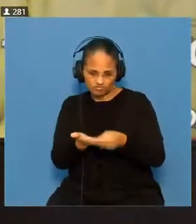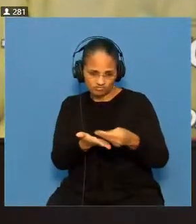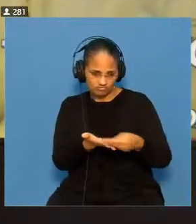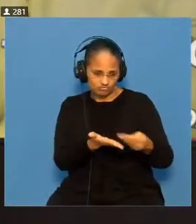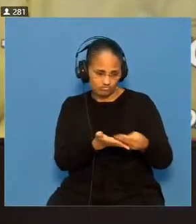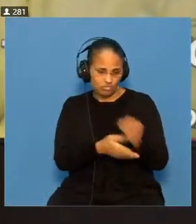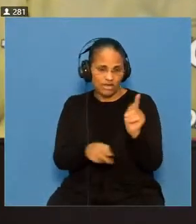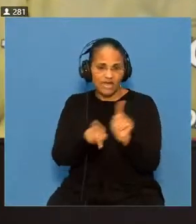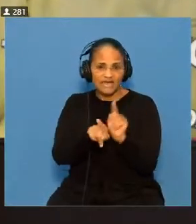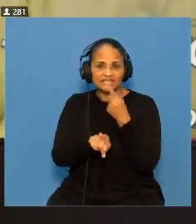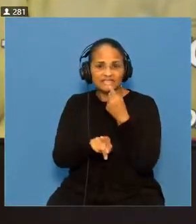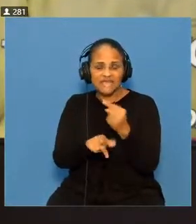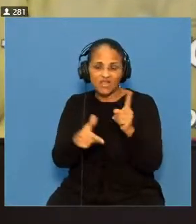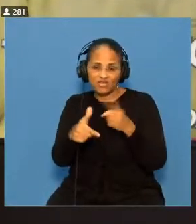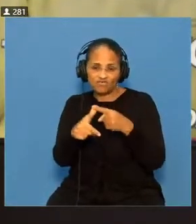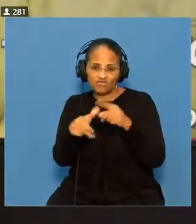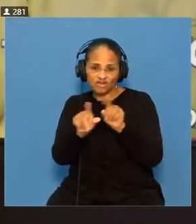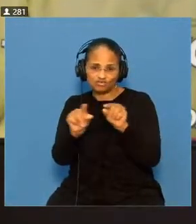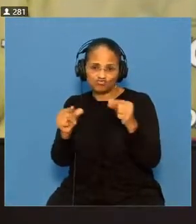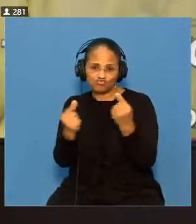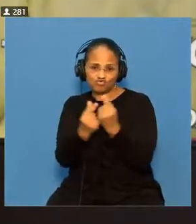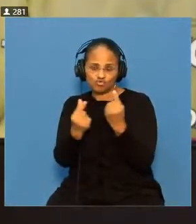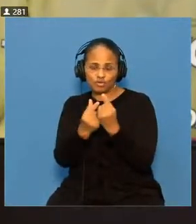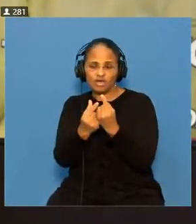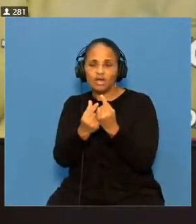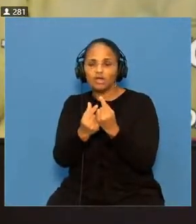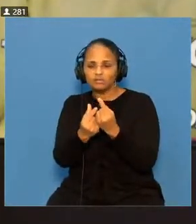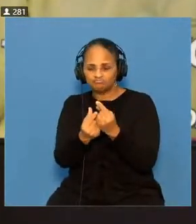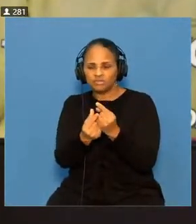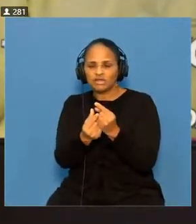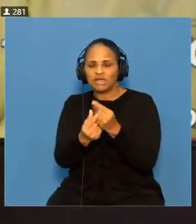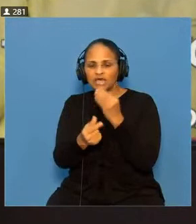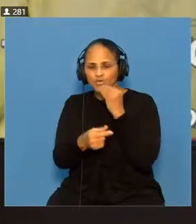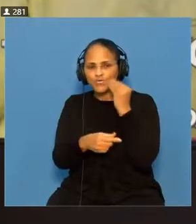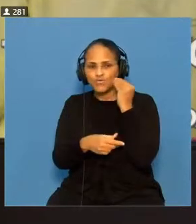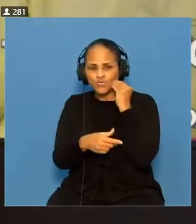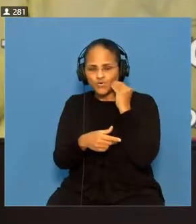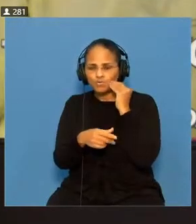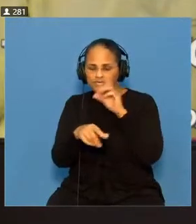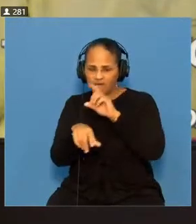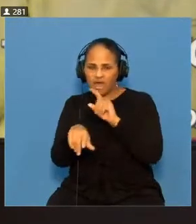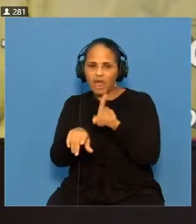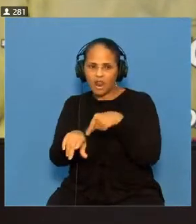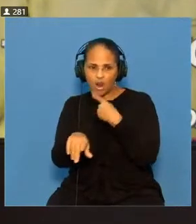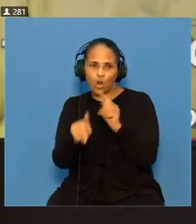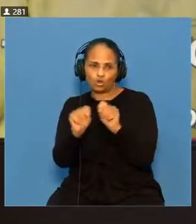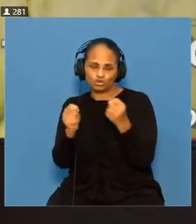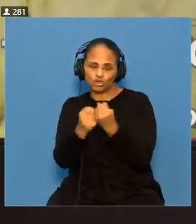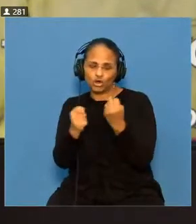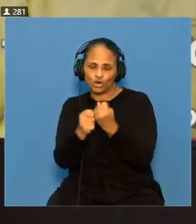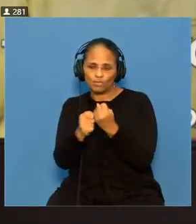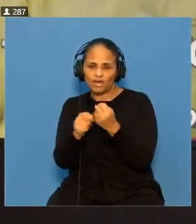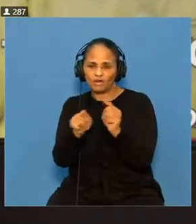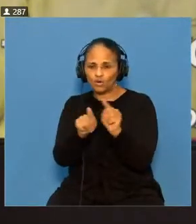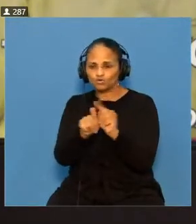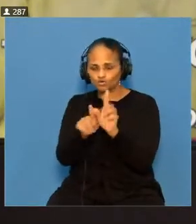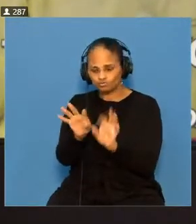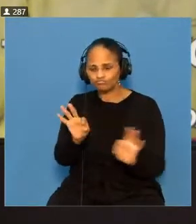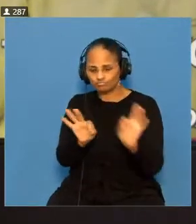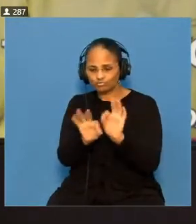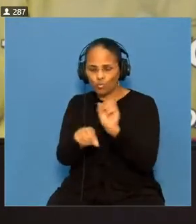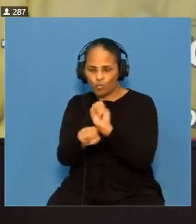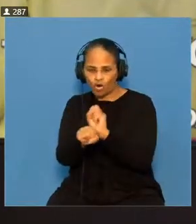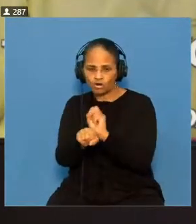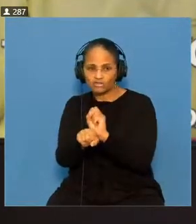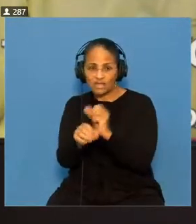indicated, the first group will be those persons in rest homes and long-term care, as well as care workers and essential workers. Okay. At this